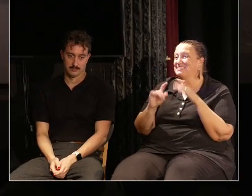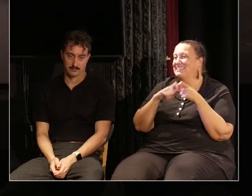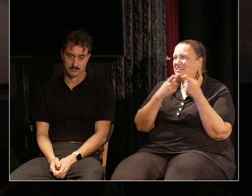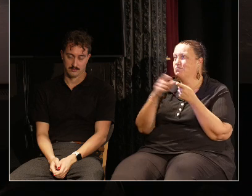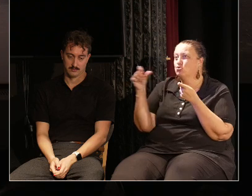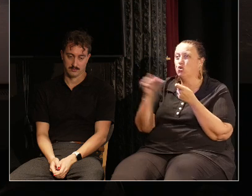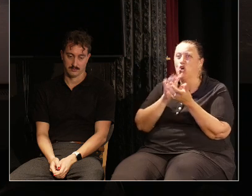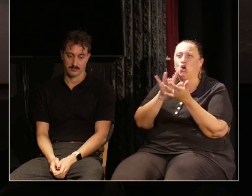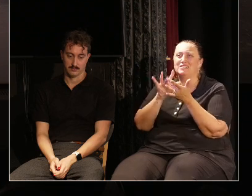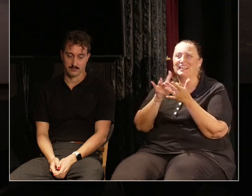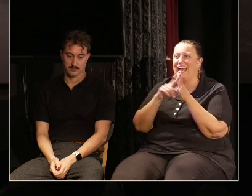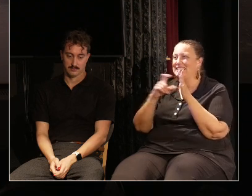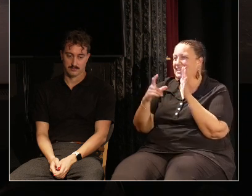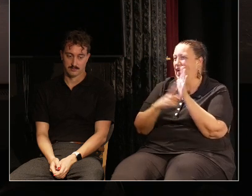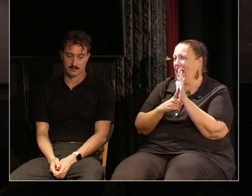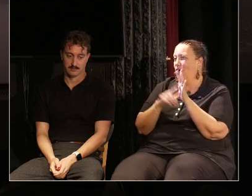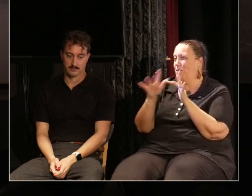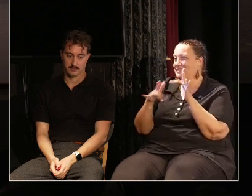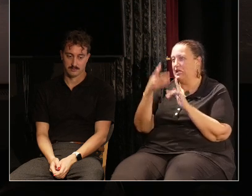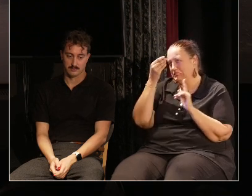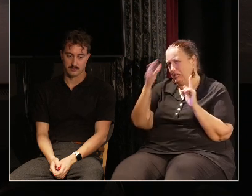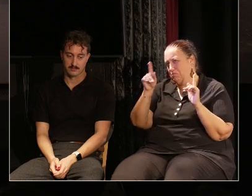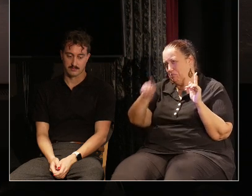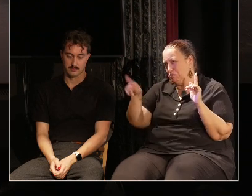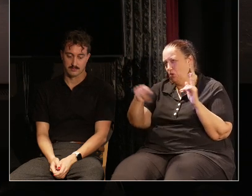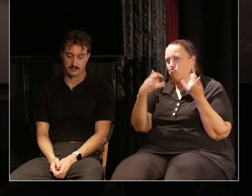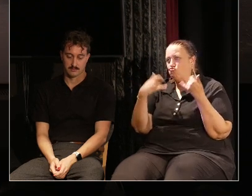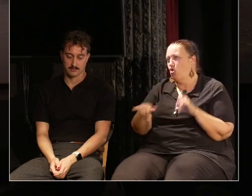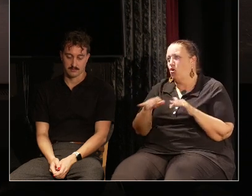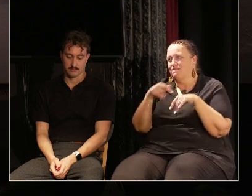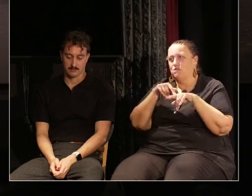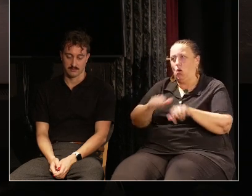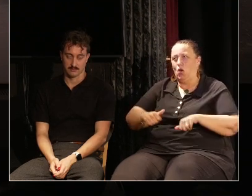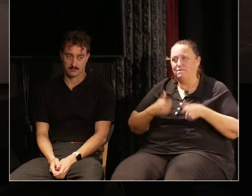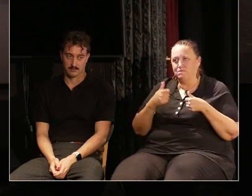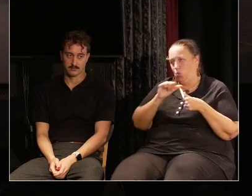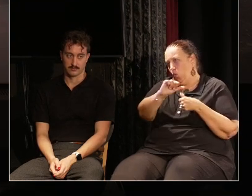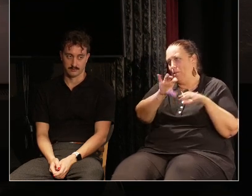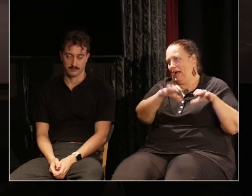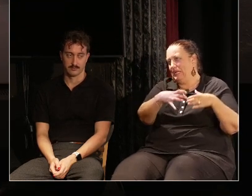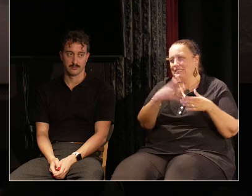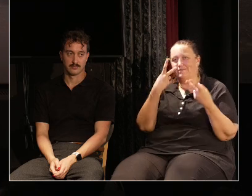australiavotes.org.au ACL website and tell them that they're out of step with your views.